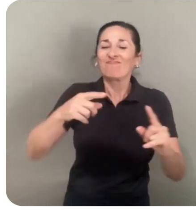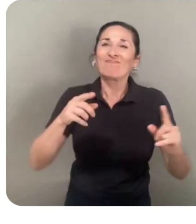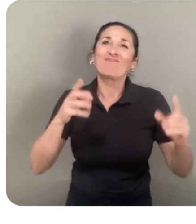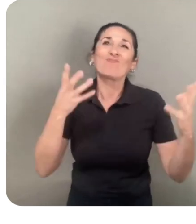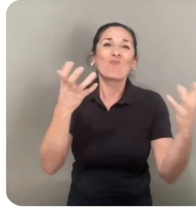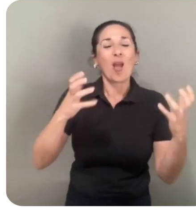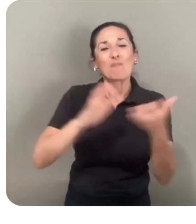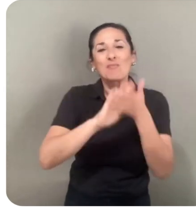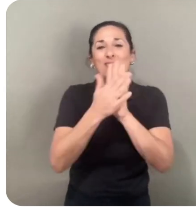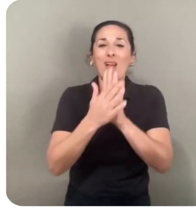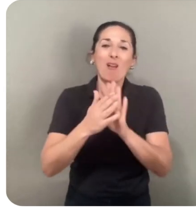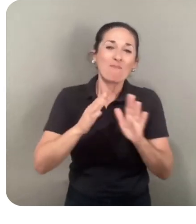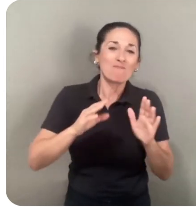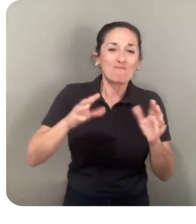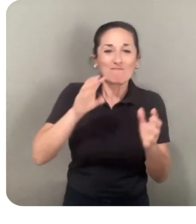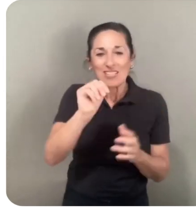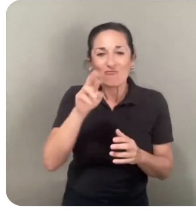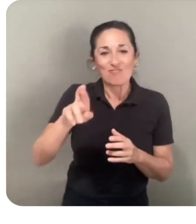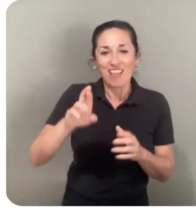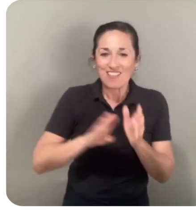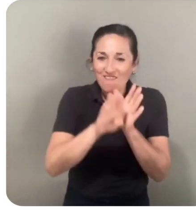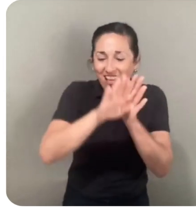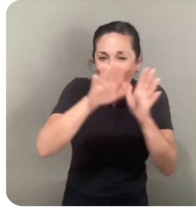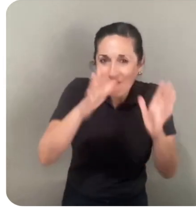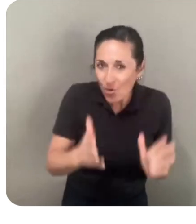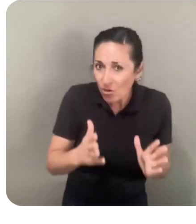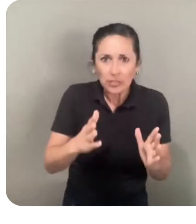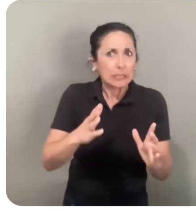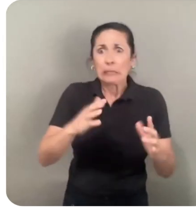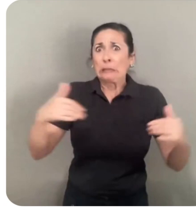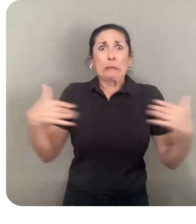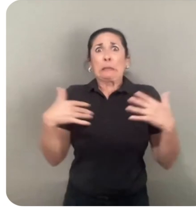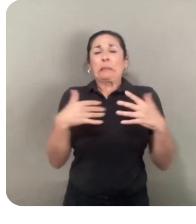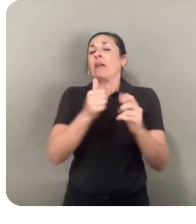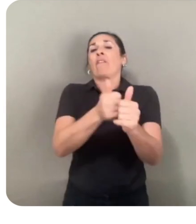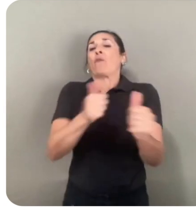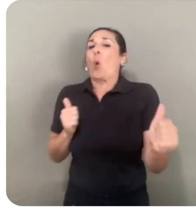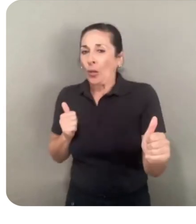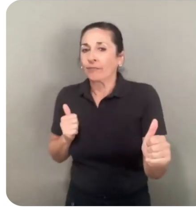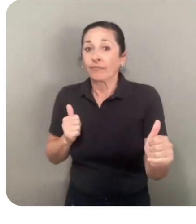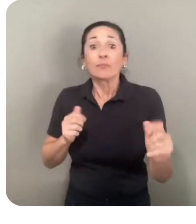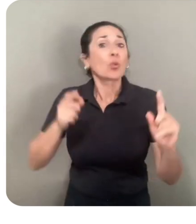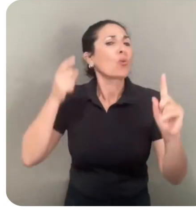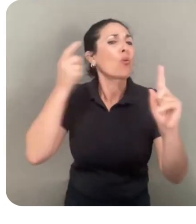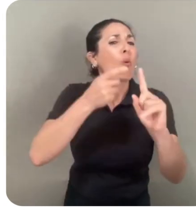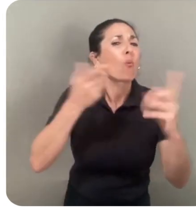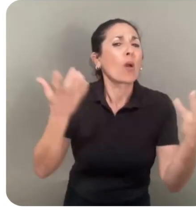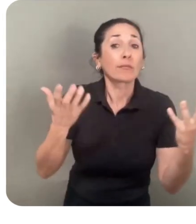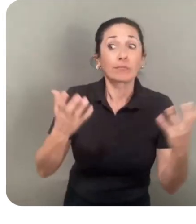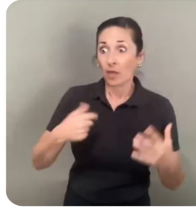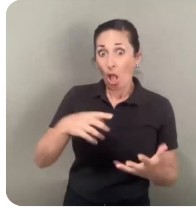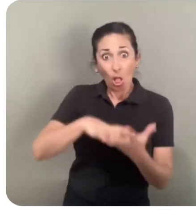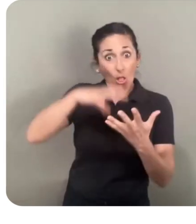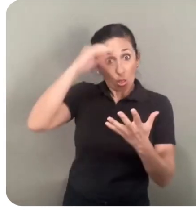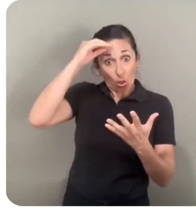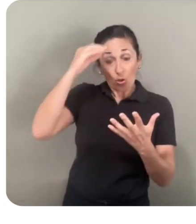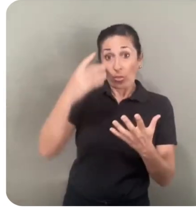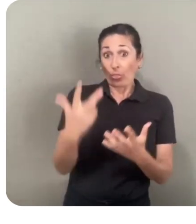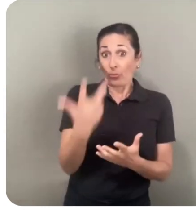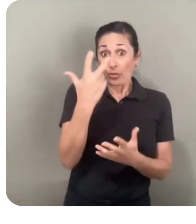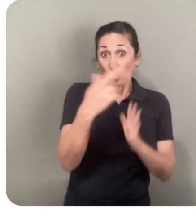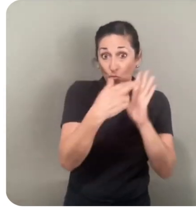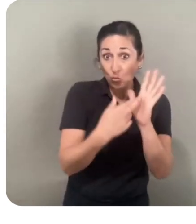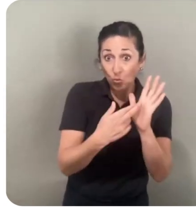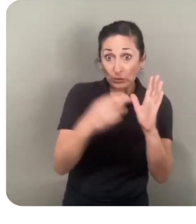developers like you avoid that terror. Here's the goal. After learning just 3 rules, you can start